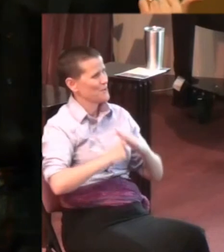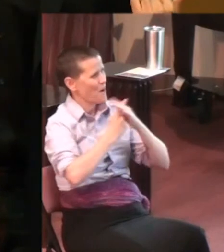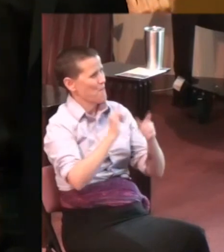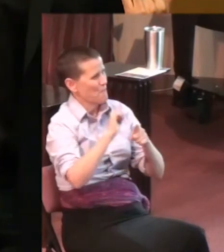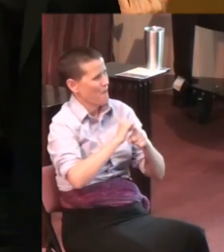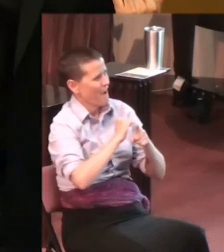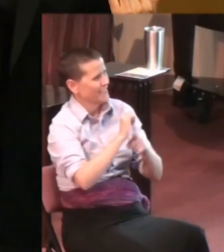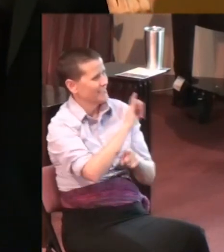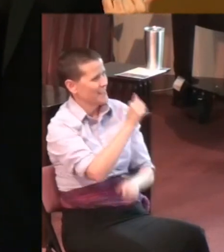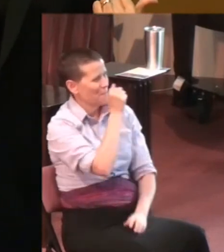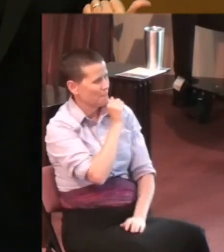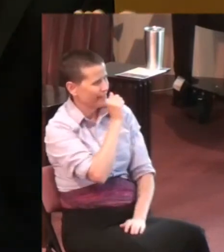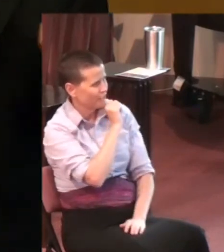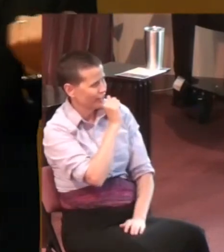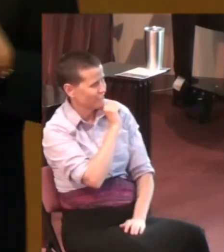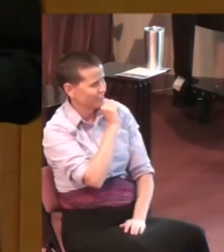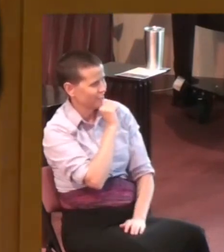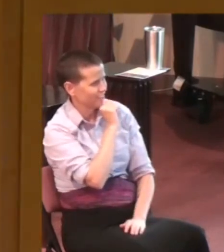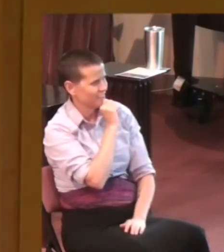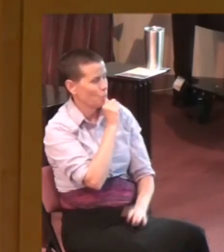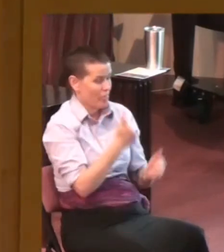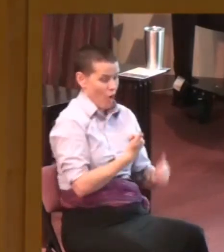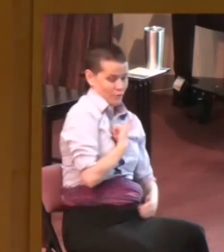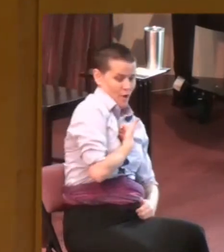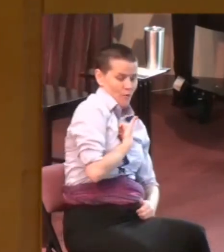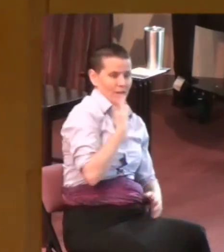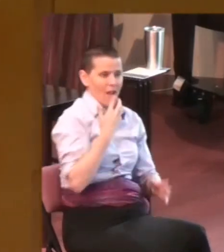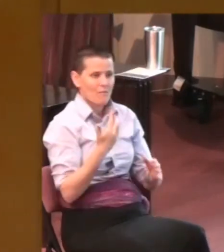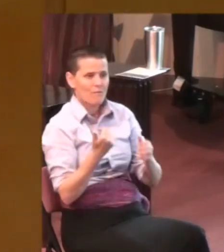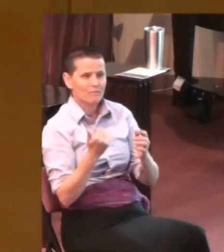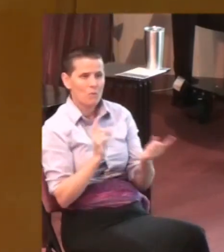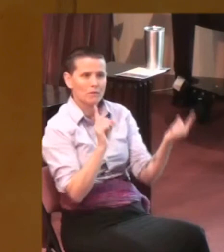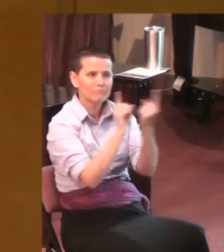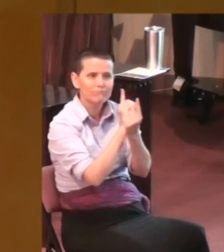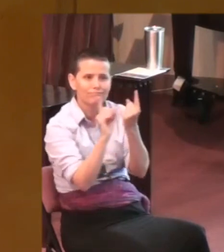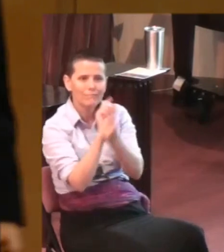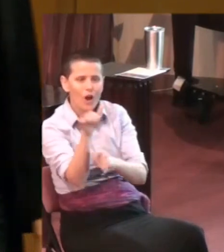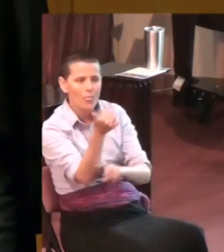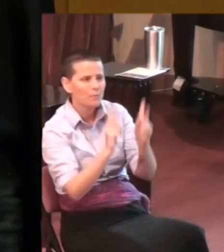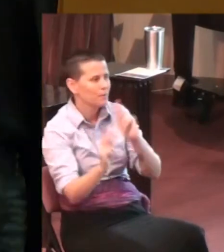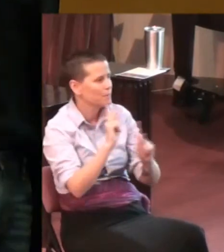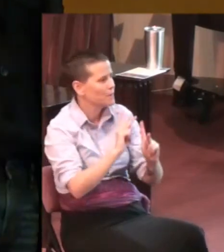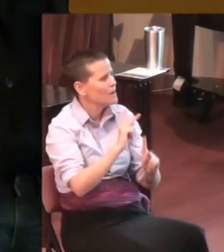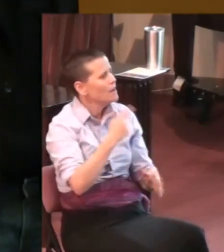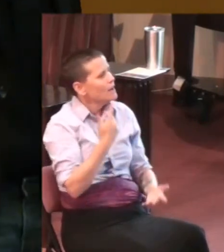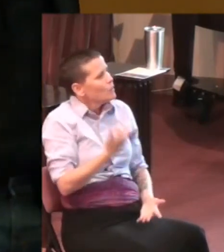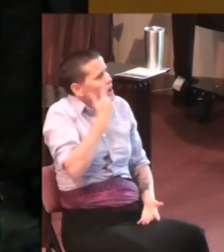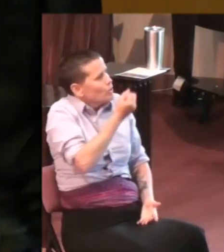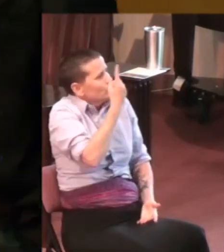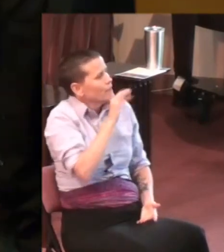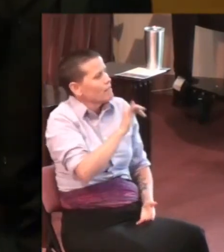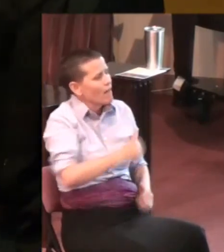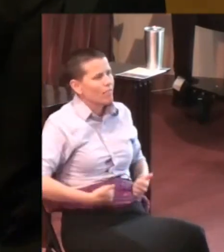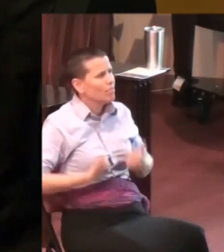years. Or for the next 20 years to be the same as the last 20 years. Life is to be dynamic. Jesus said, you